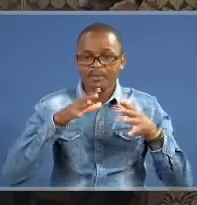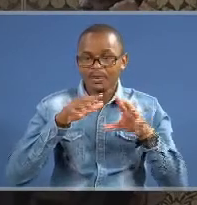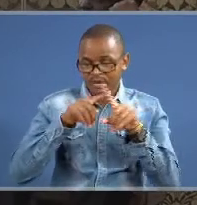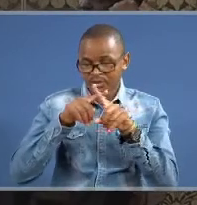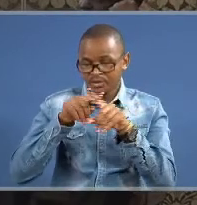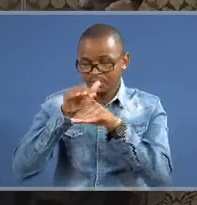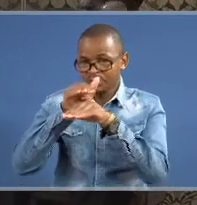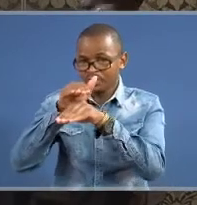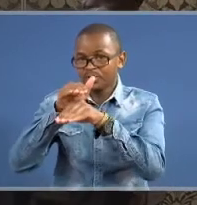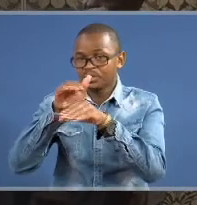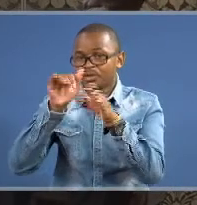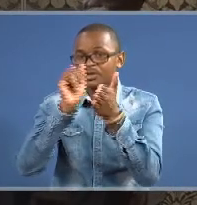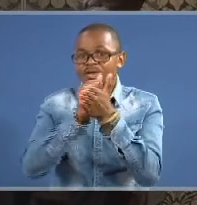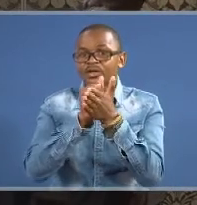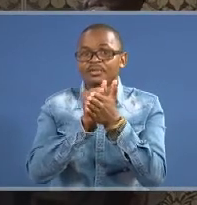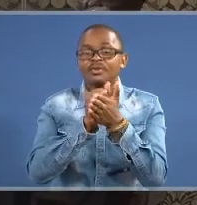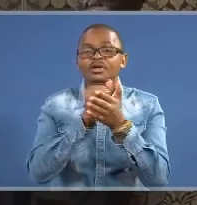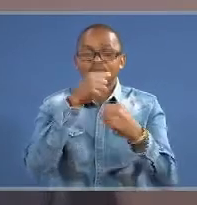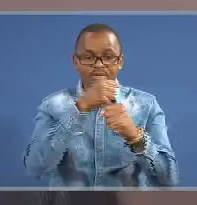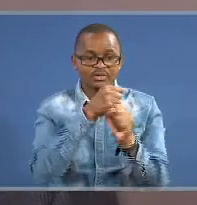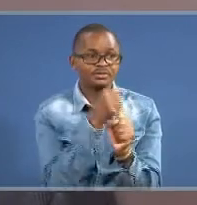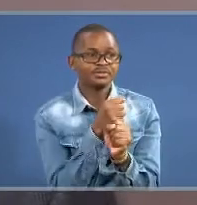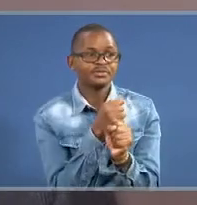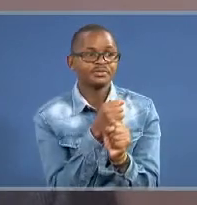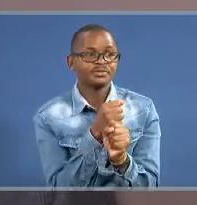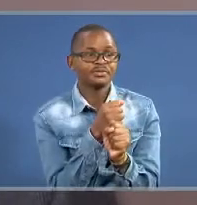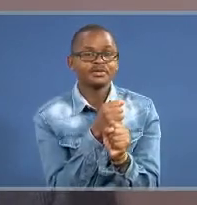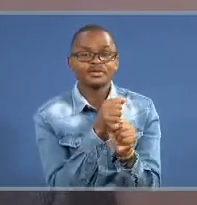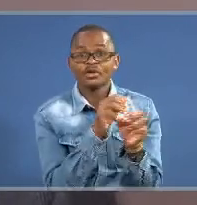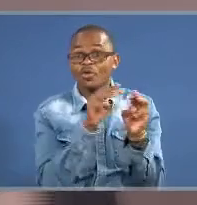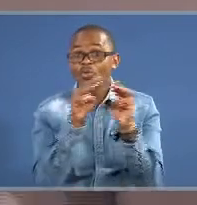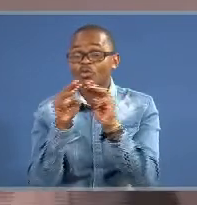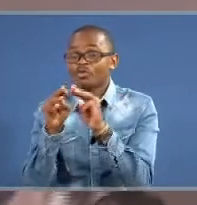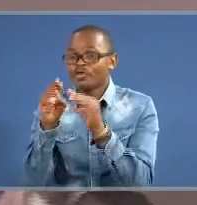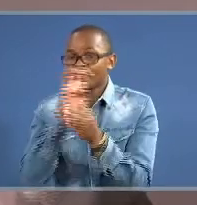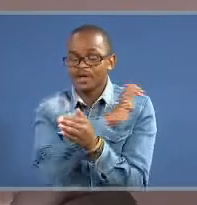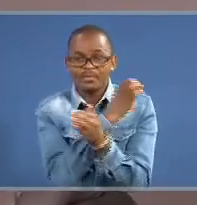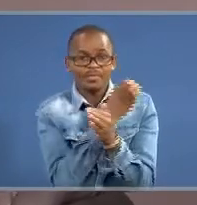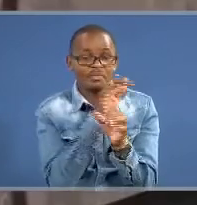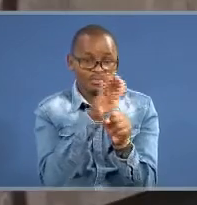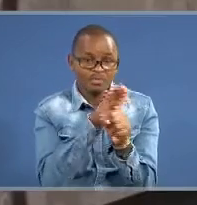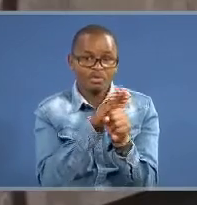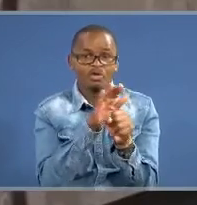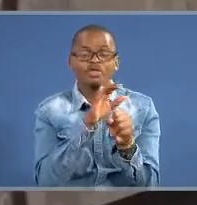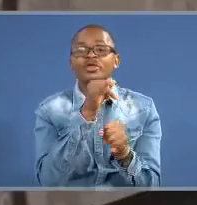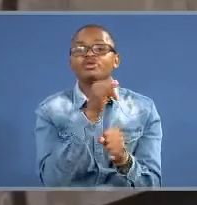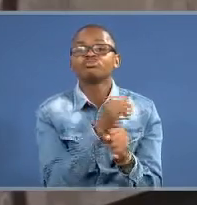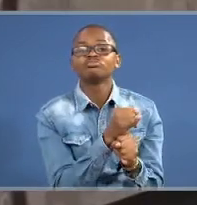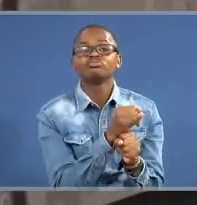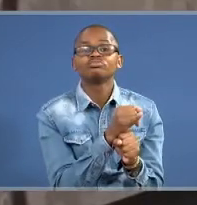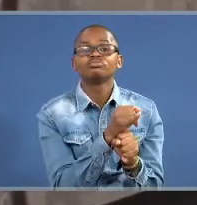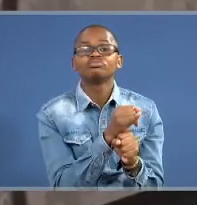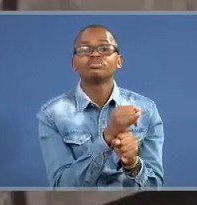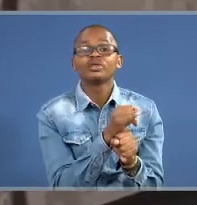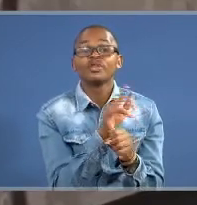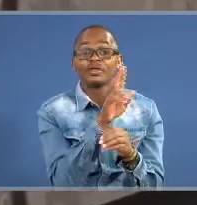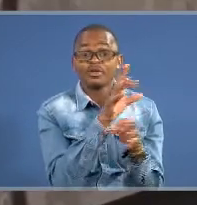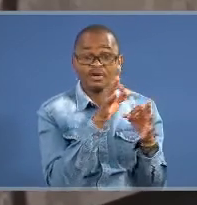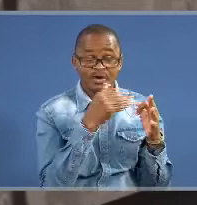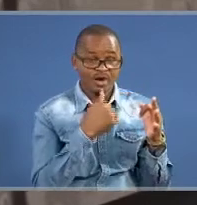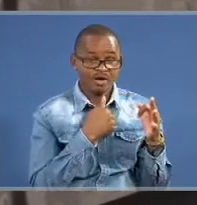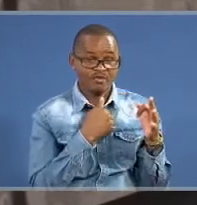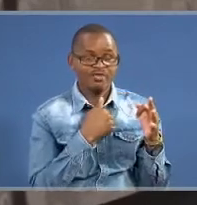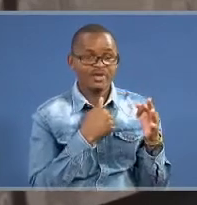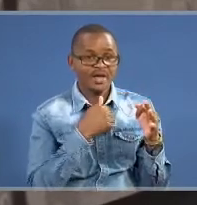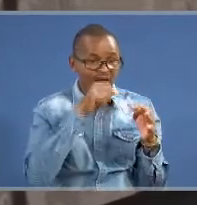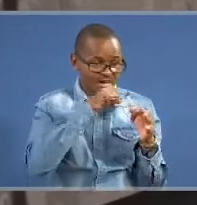kwa kufuata sera itakayotungwa. The more the energy, the more the jobs. And the youth have the